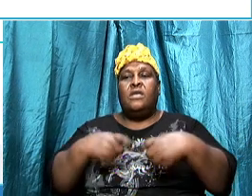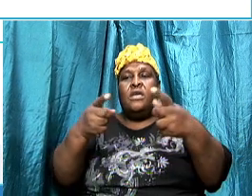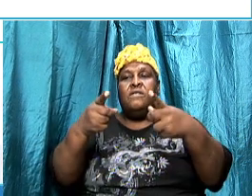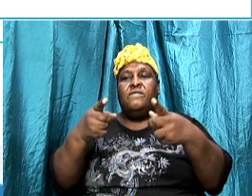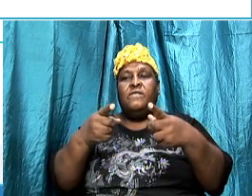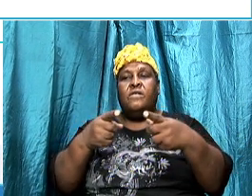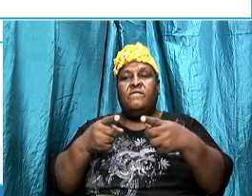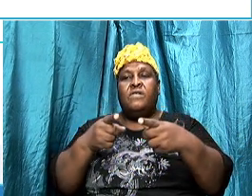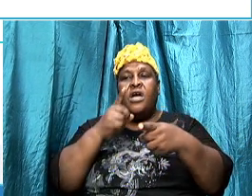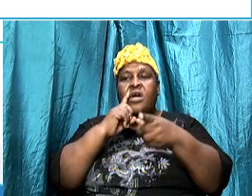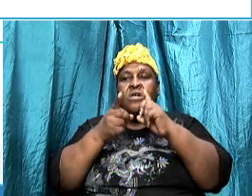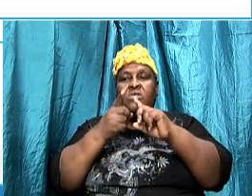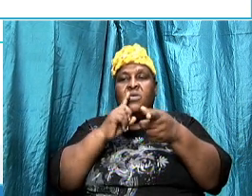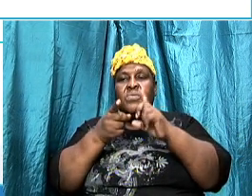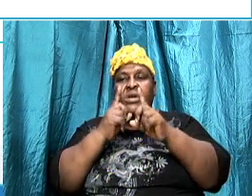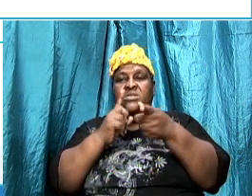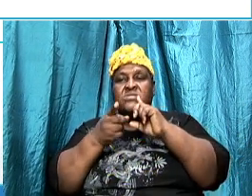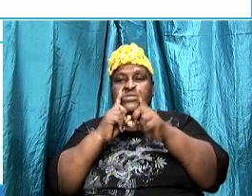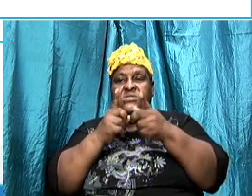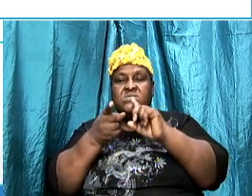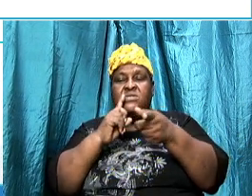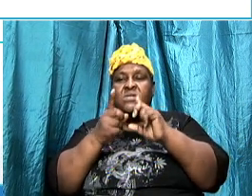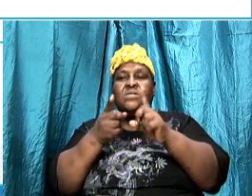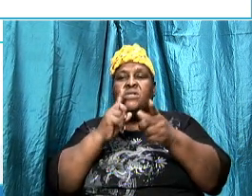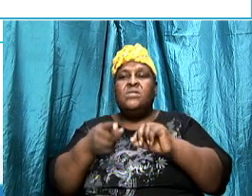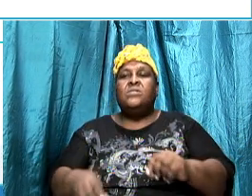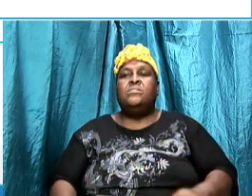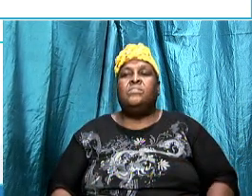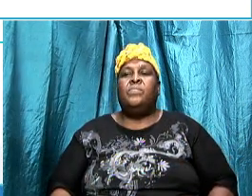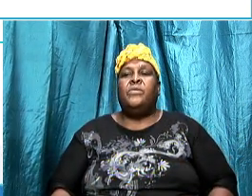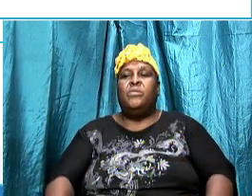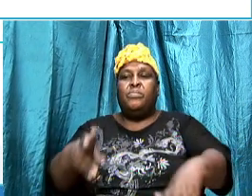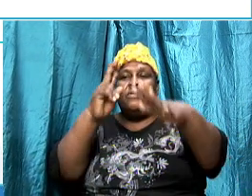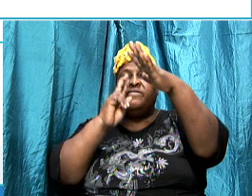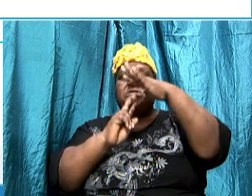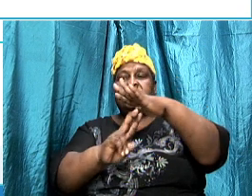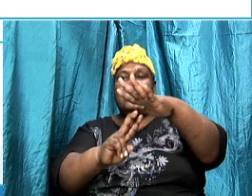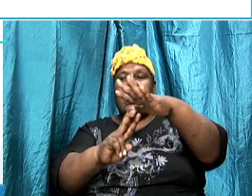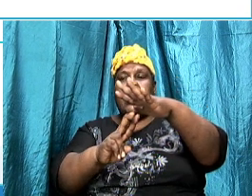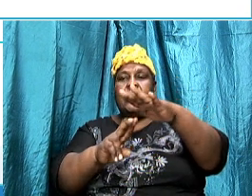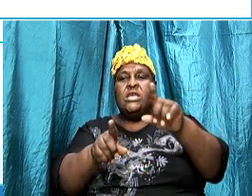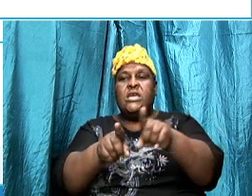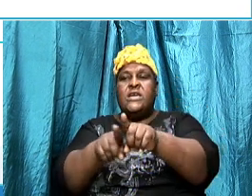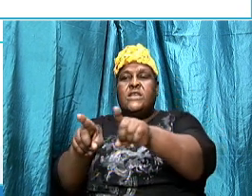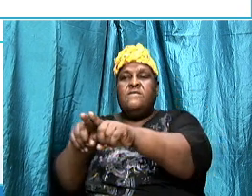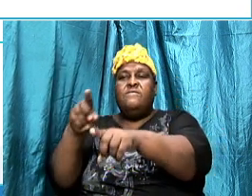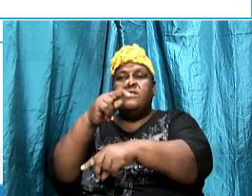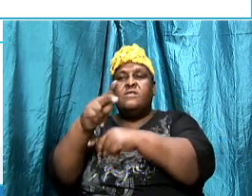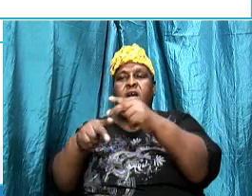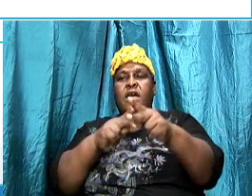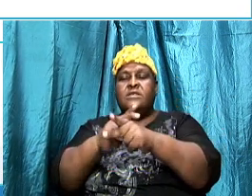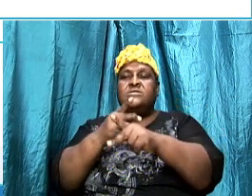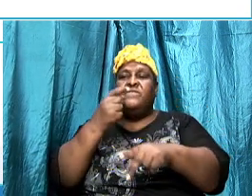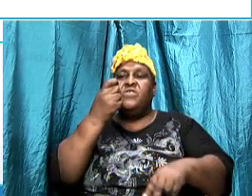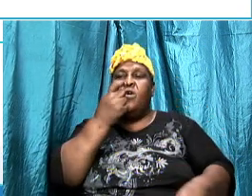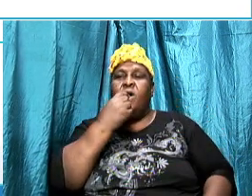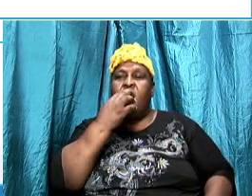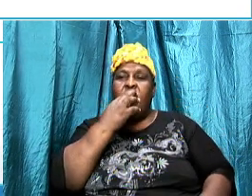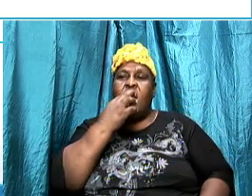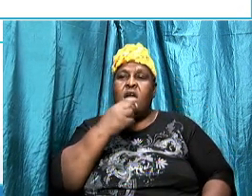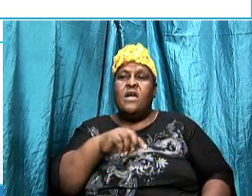healings. And the final category is gift of utterance. And for that we have prophecy fall in that